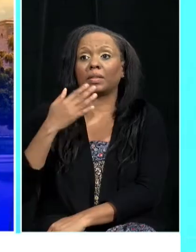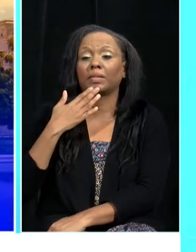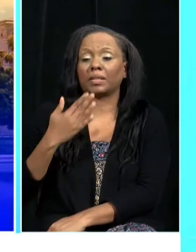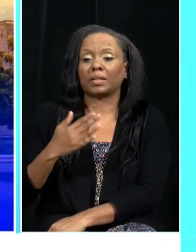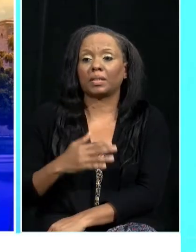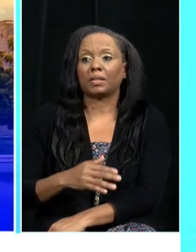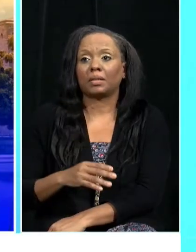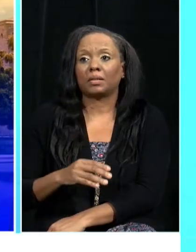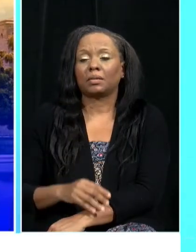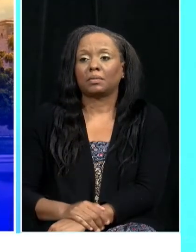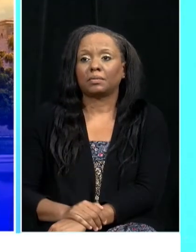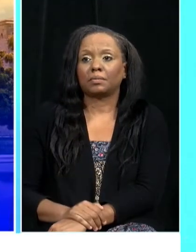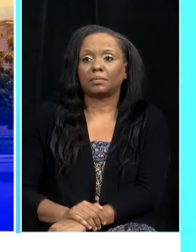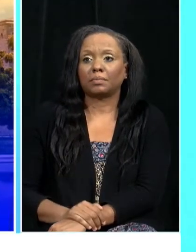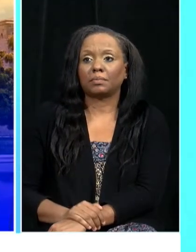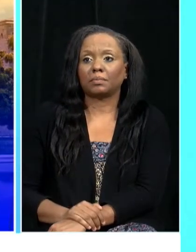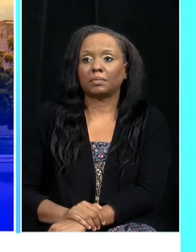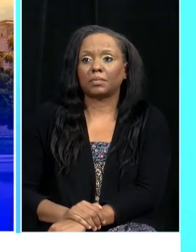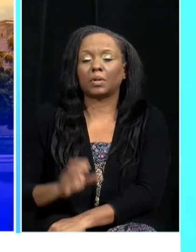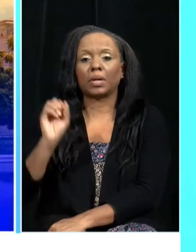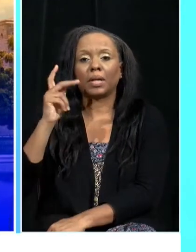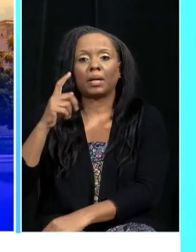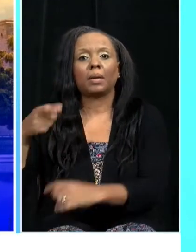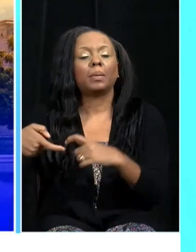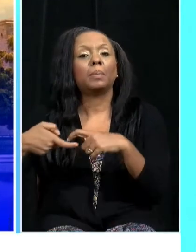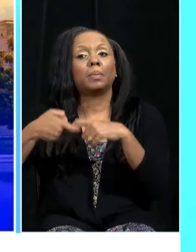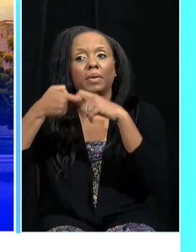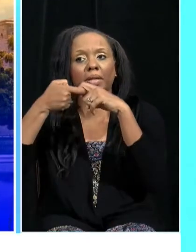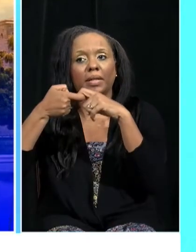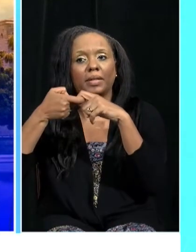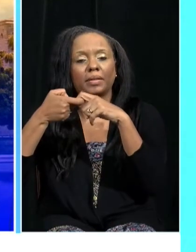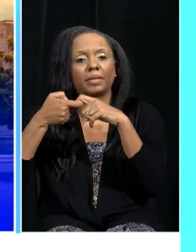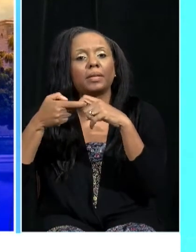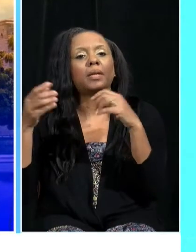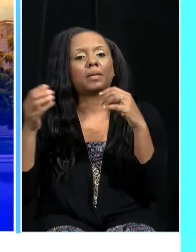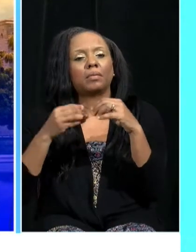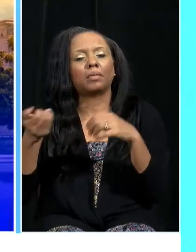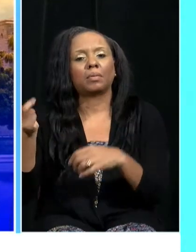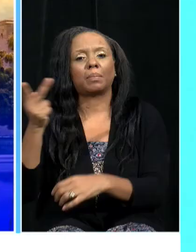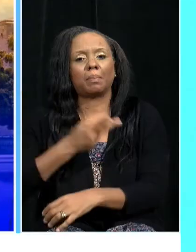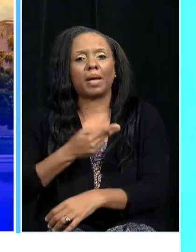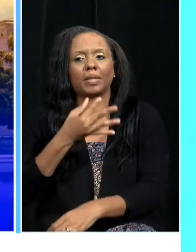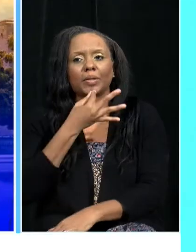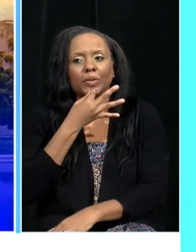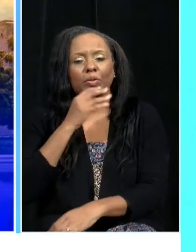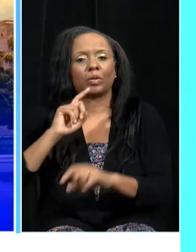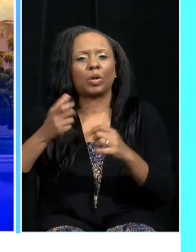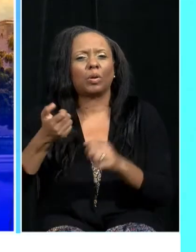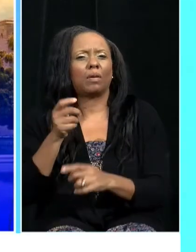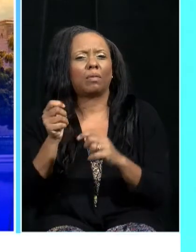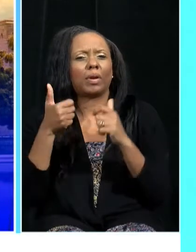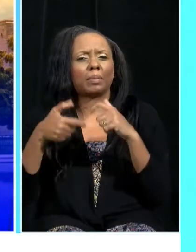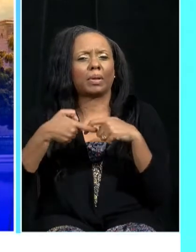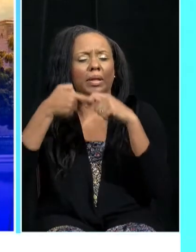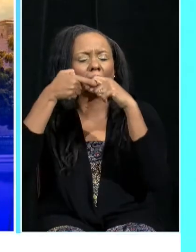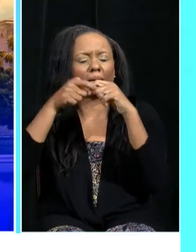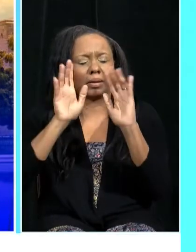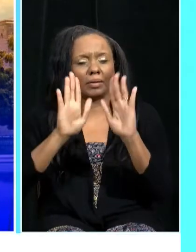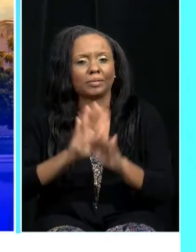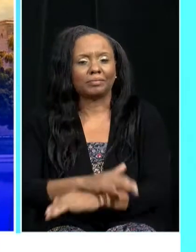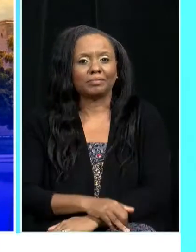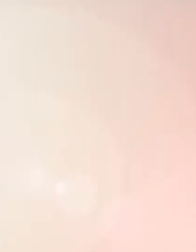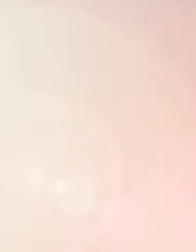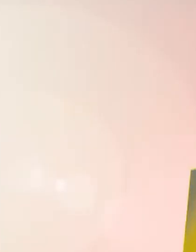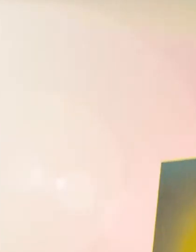a break. Go ahead. No, let me take this break, and then when we come right. back, you can finish up. We're going to take a quick break. Don't stay with us.